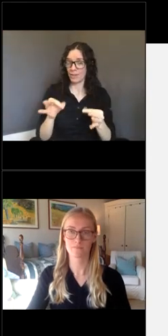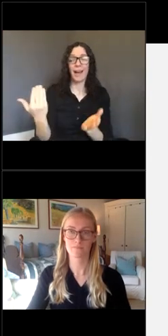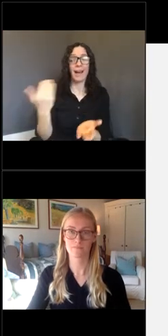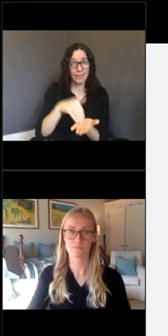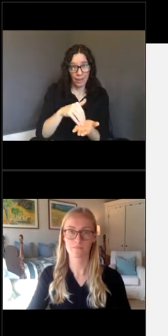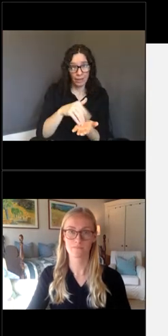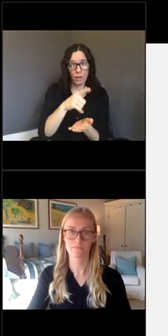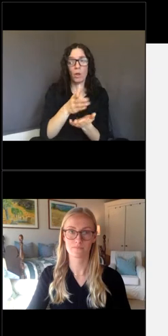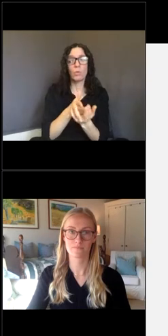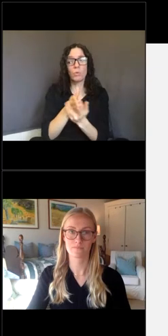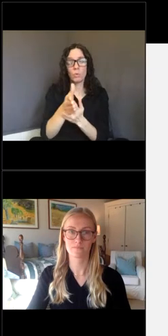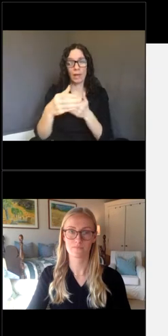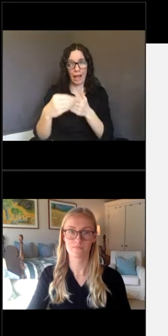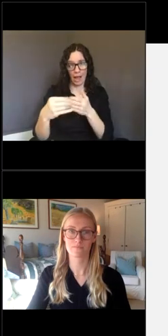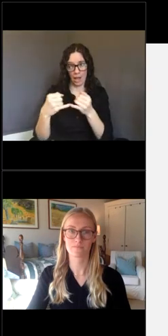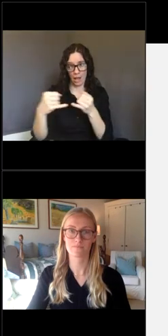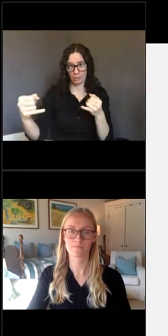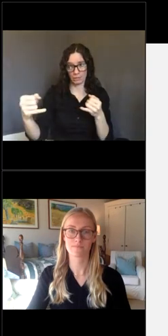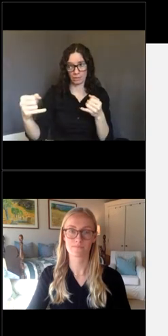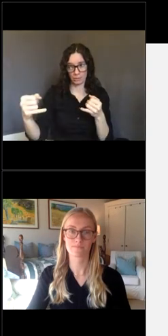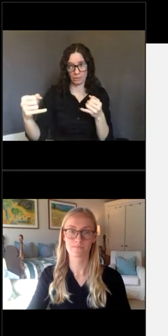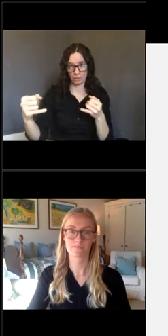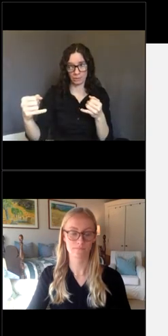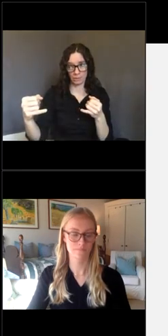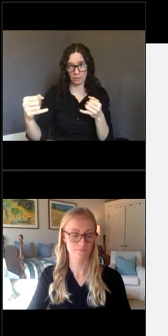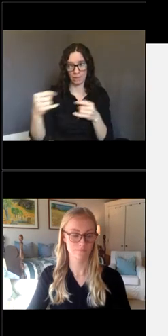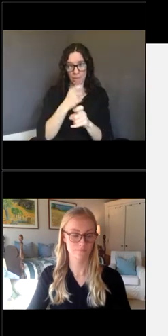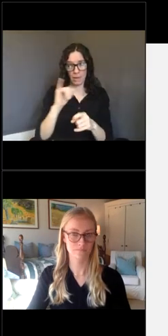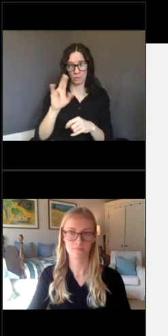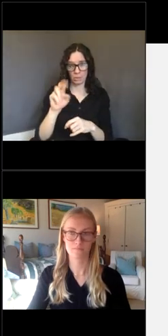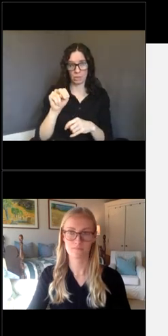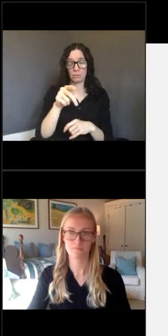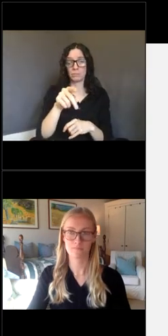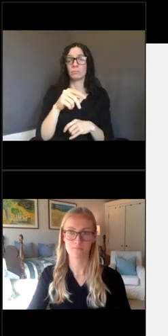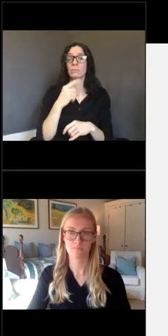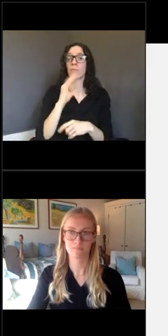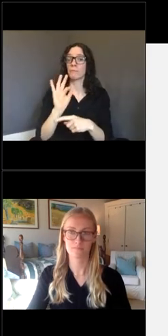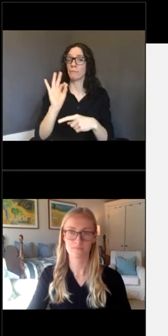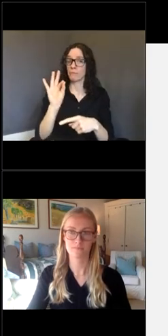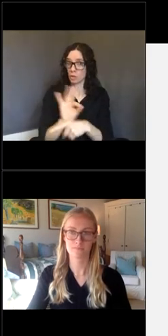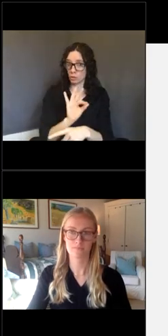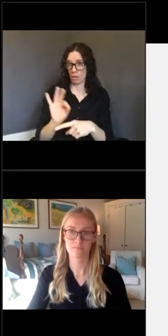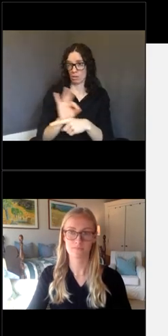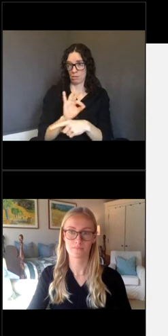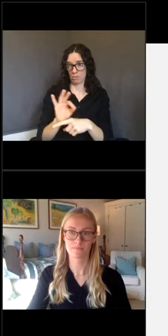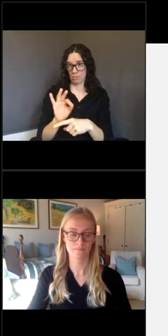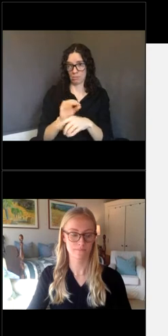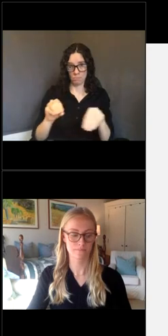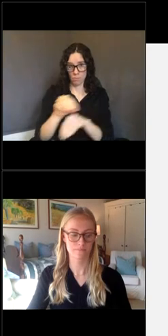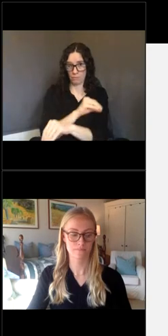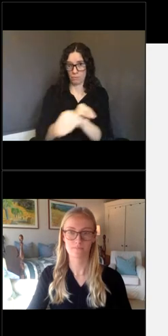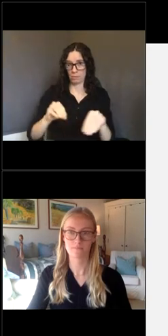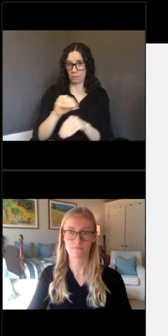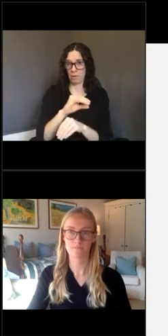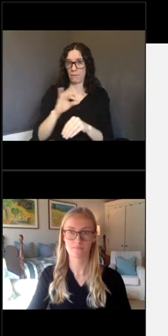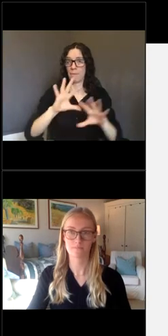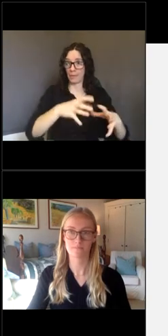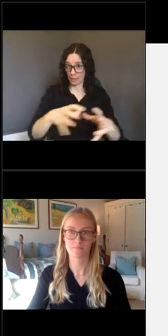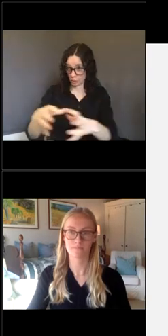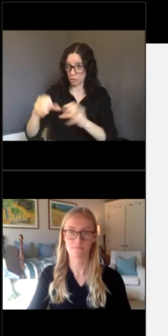guidelines. The functional movement of populations, individuals, genes, gametes,